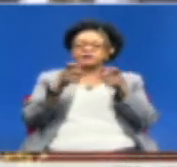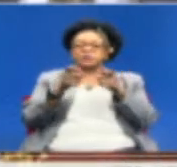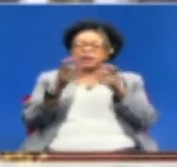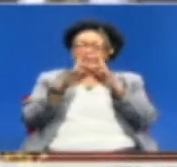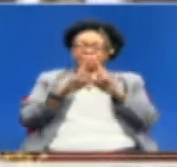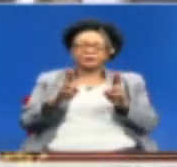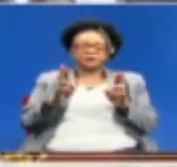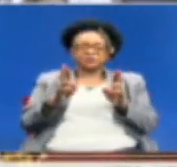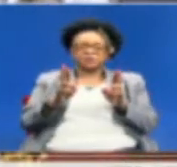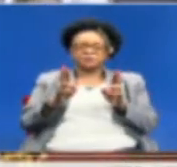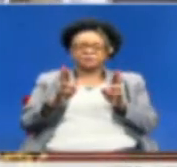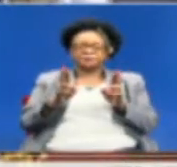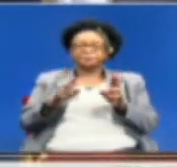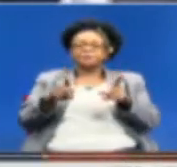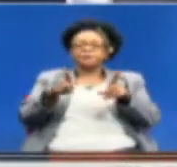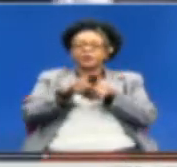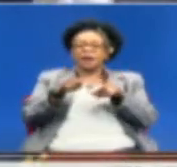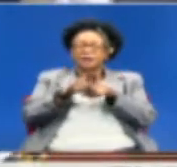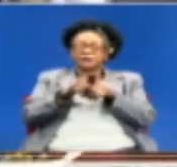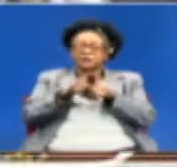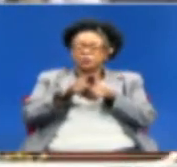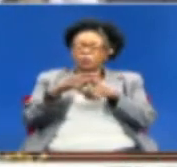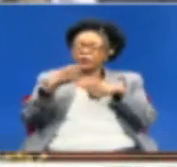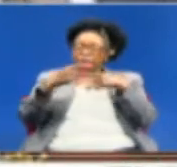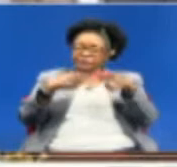peace. As we go into these talks,